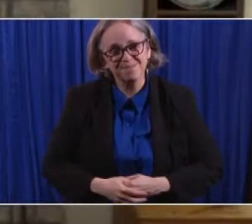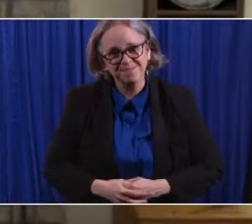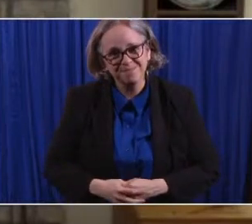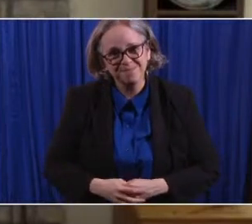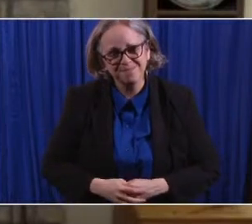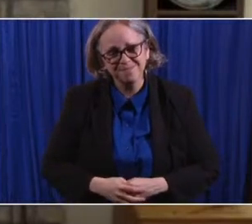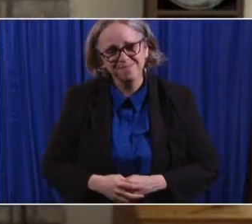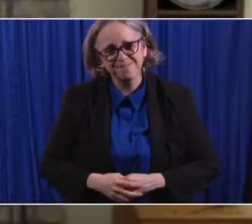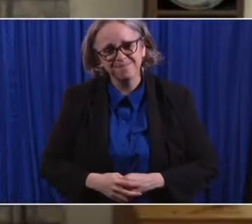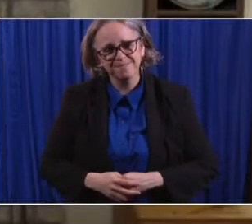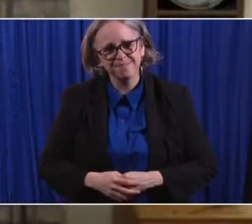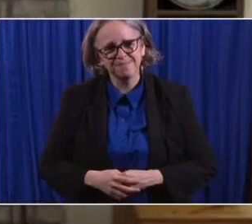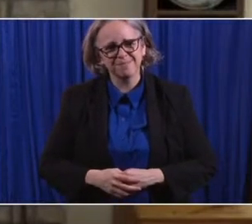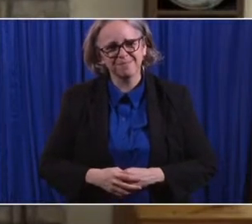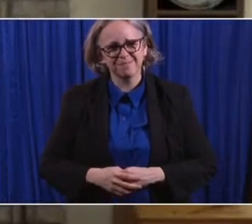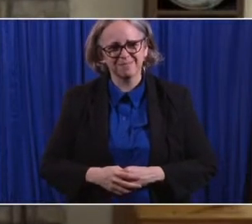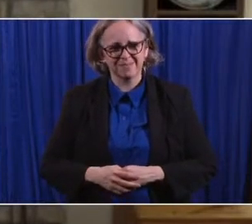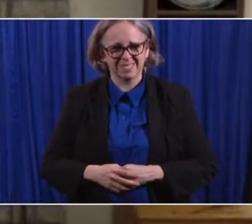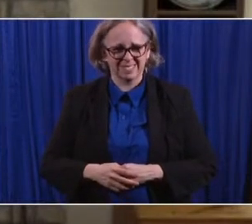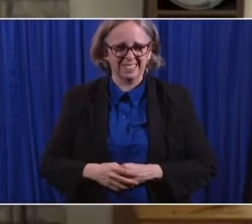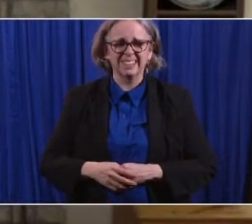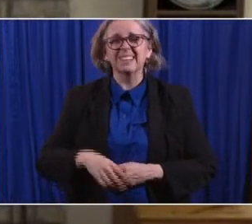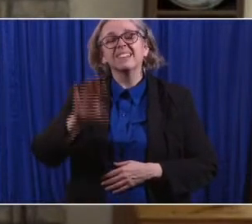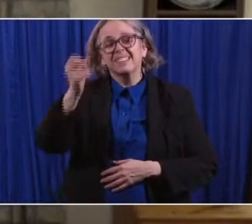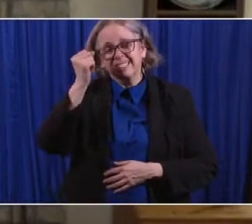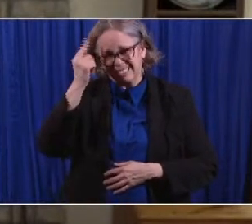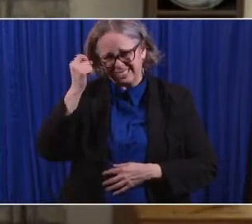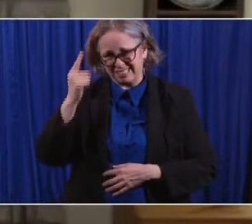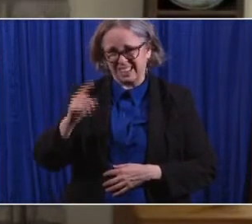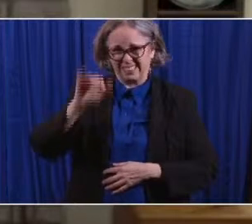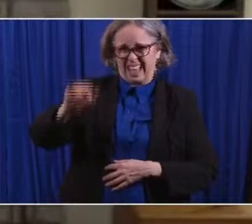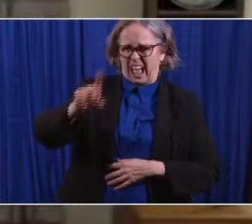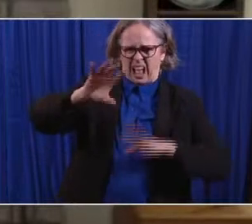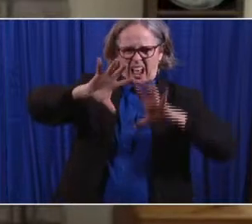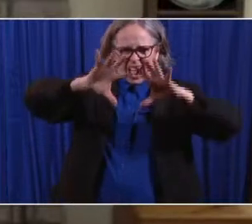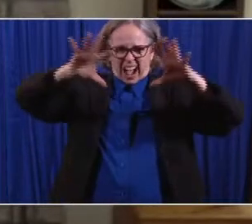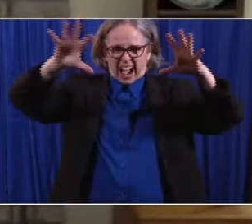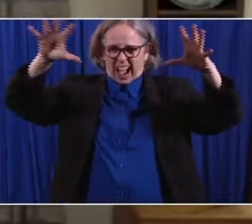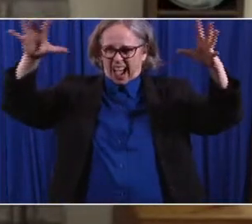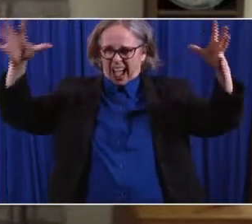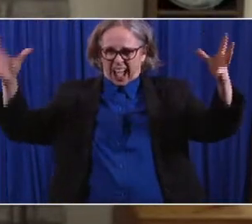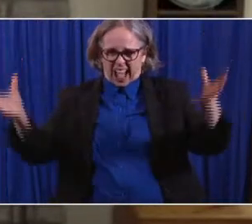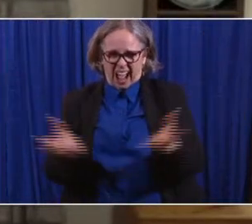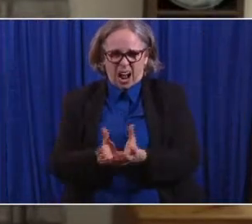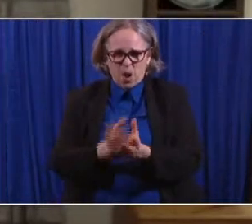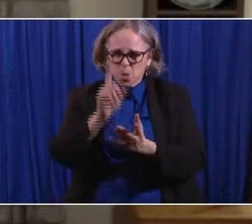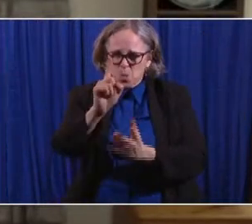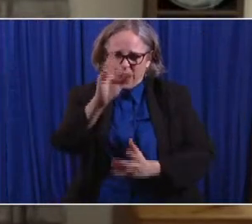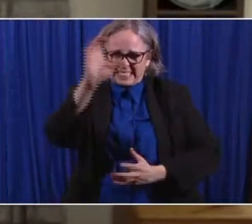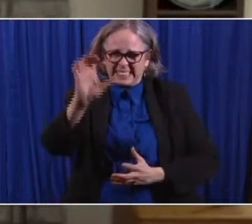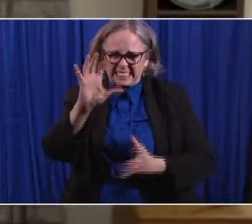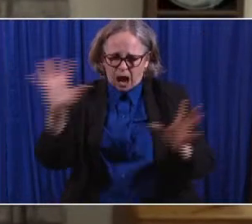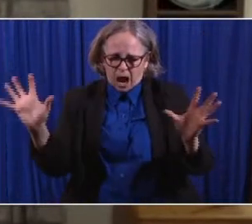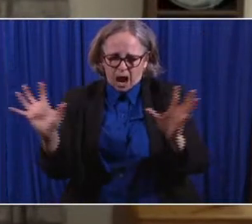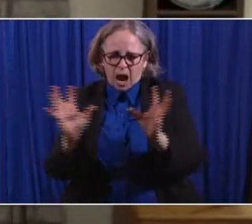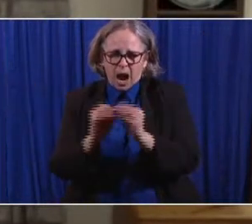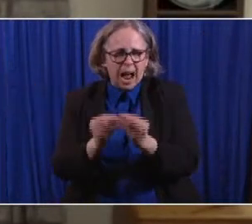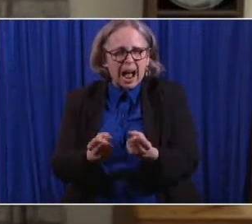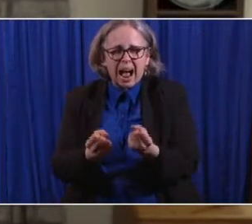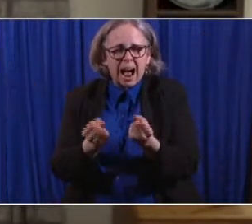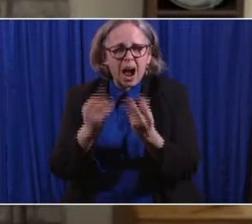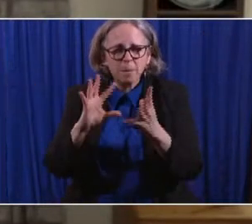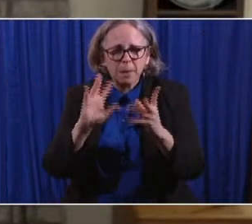The grand total of those individuals who are eligible under this expanded,